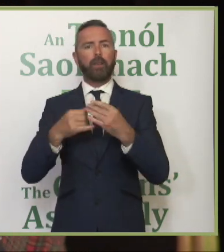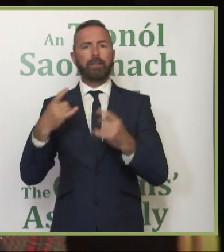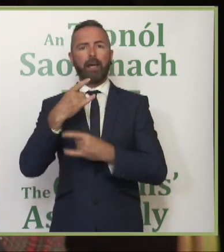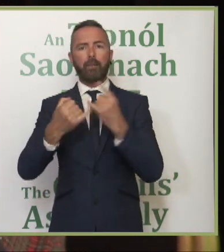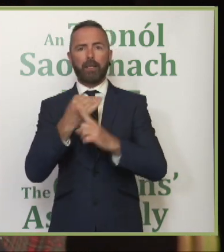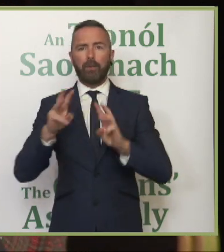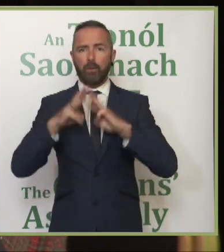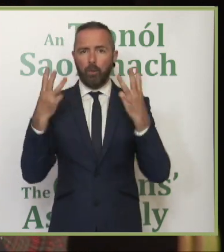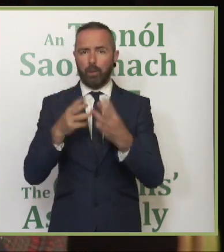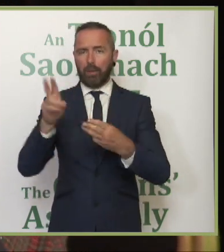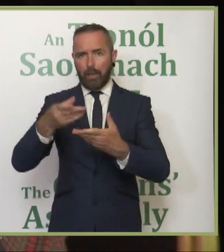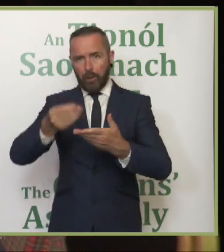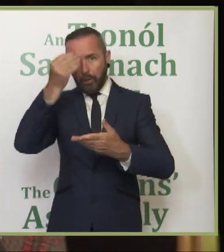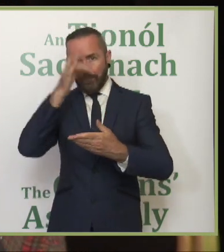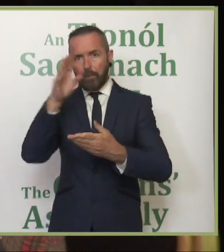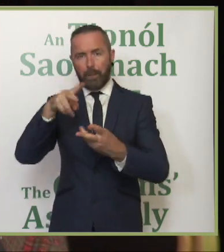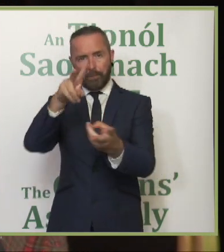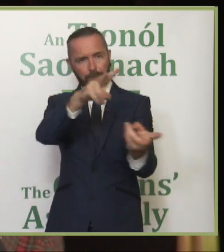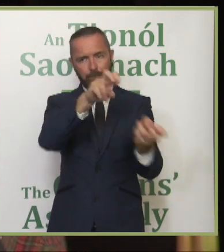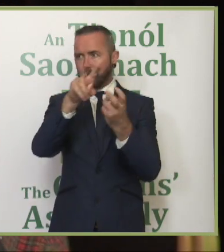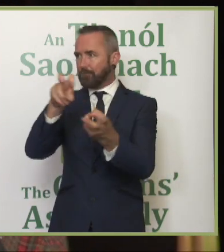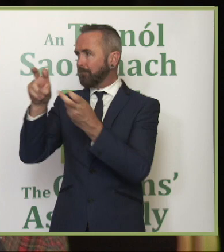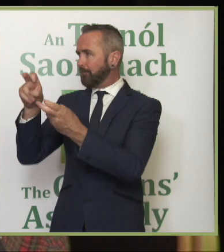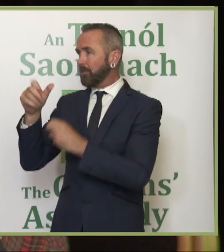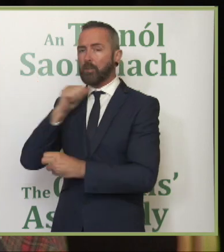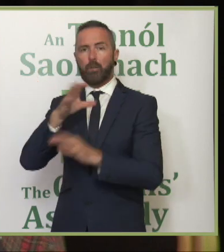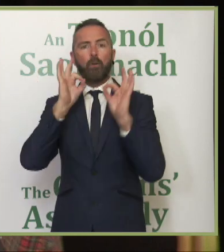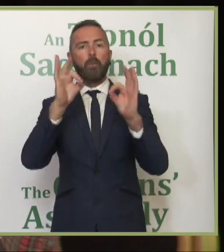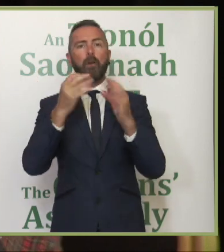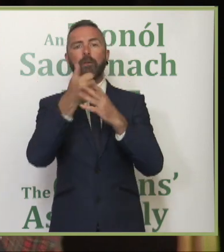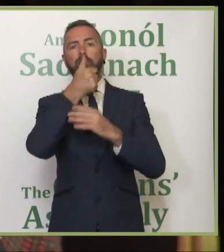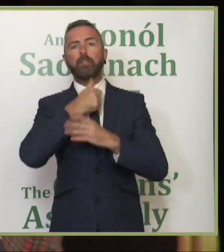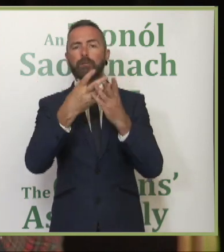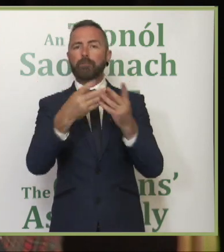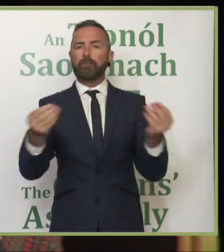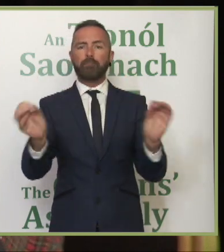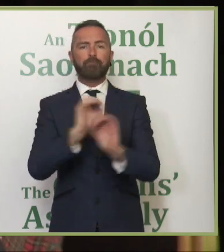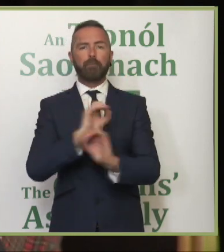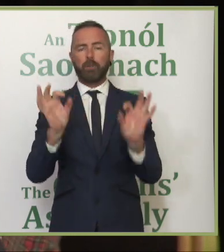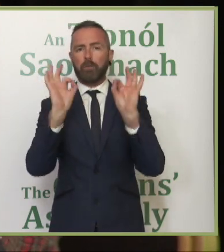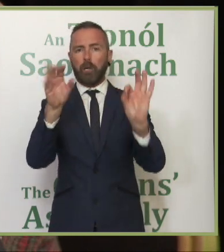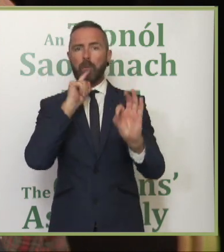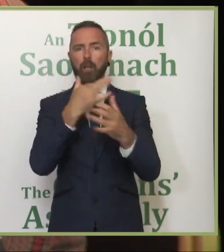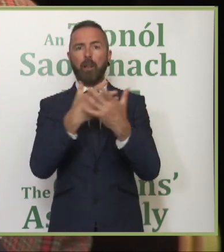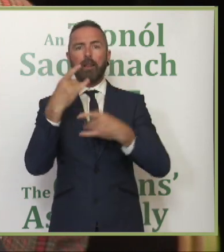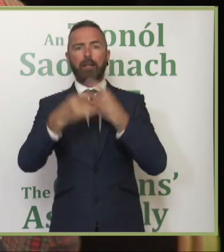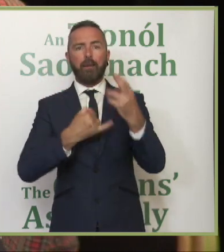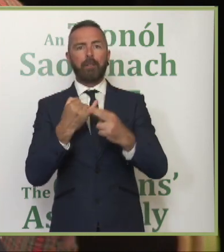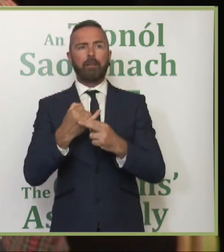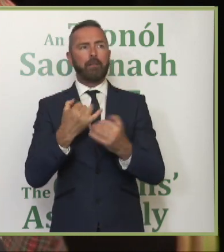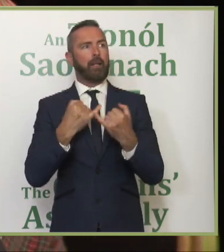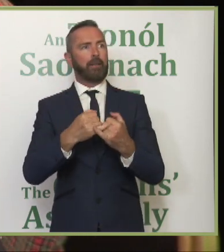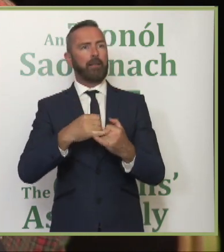it's something that we're working on at the moment. None of them are perfect. There's no perfect solution to this. But there's a lot of work going on in places like Iceland, where they're looking